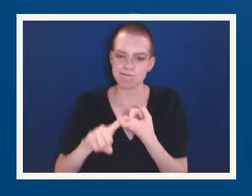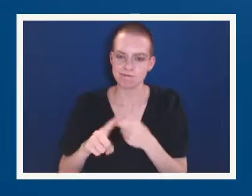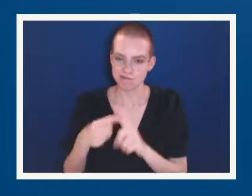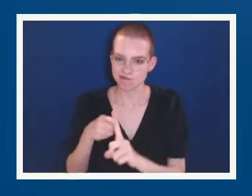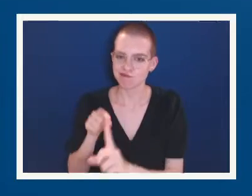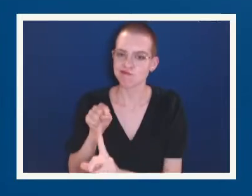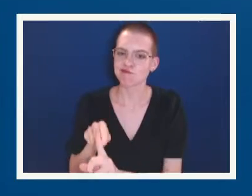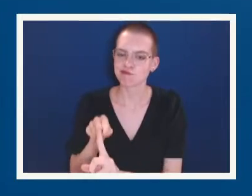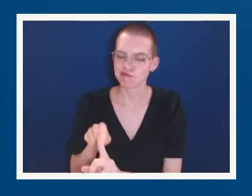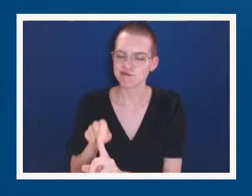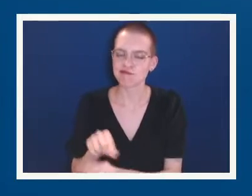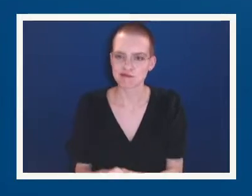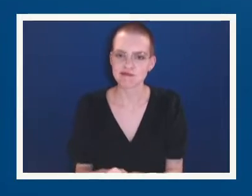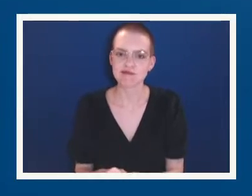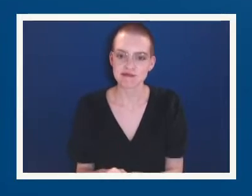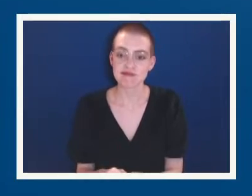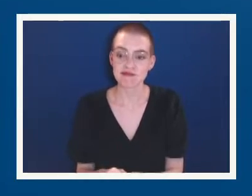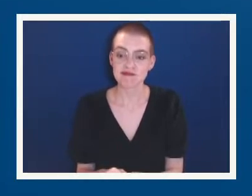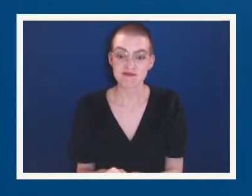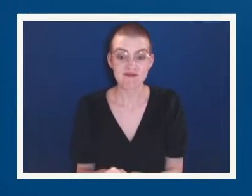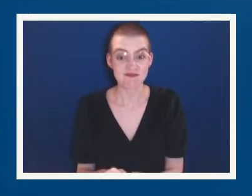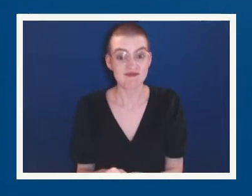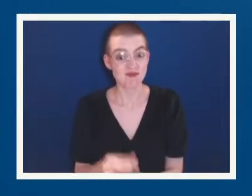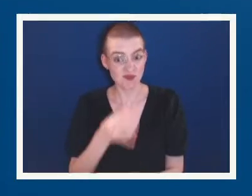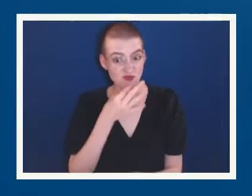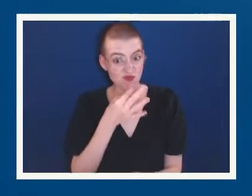Well, folks, 3 days